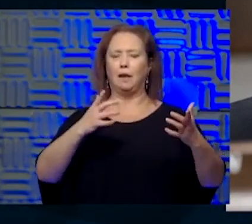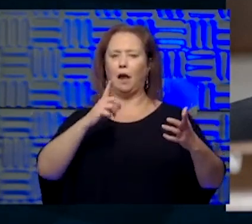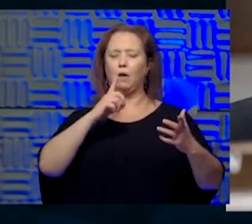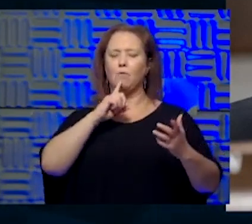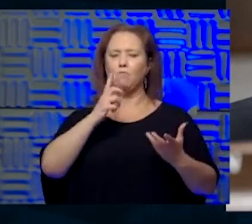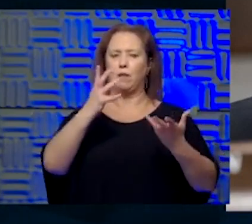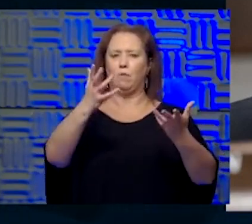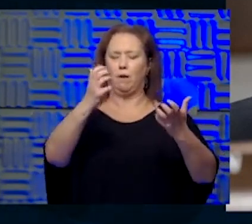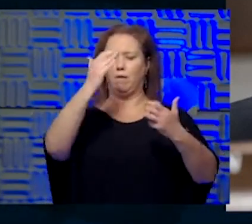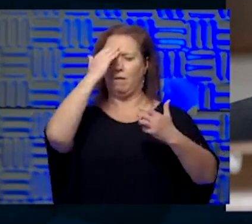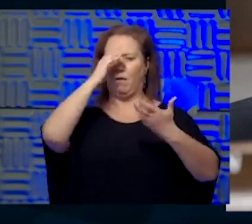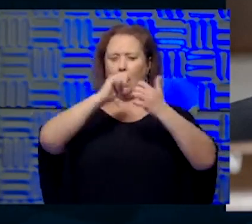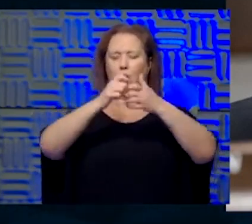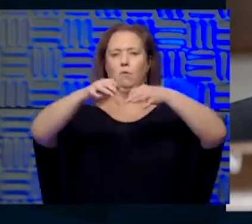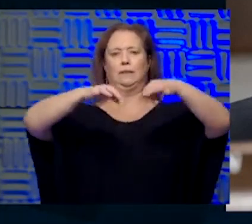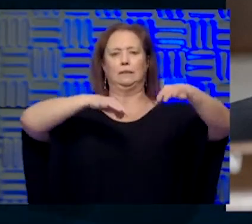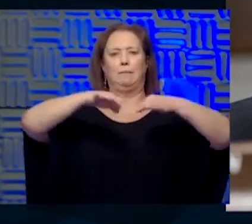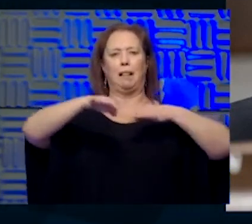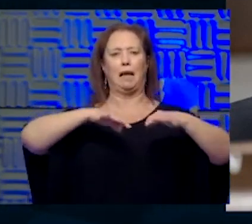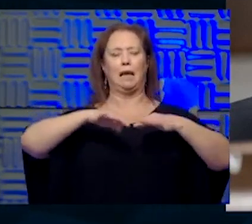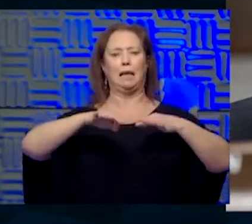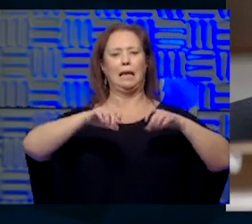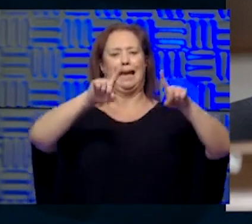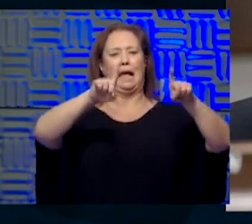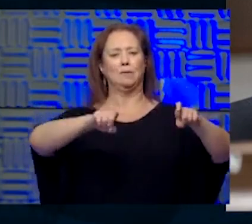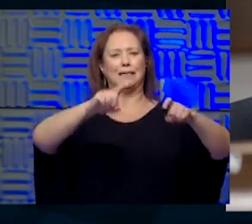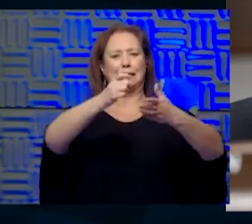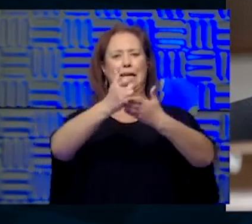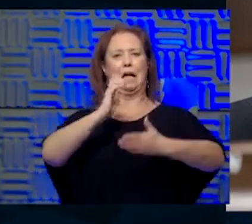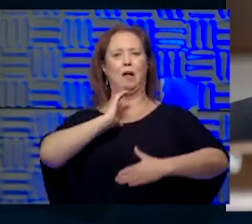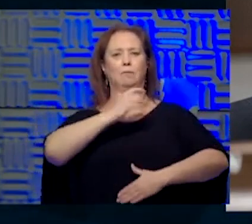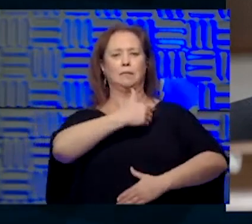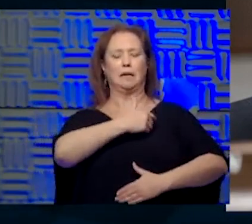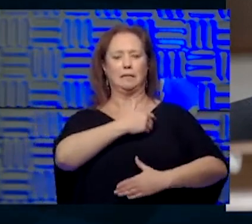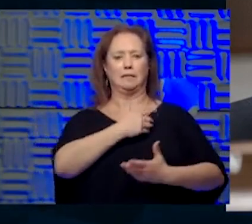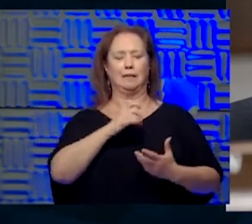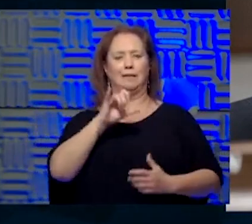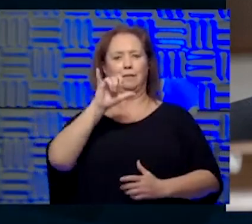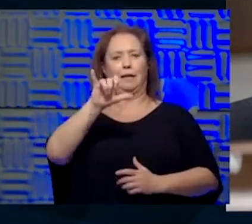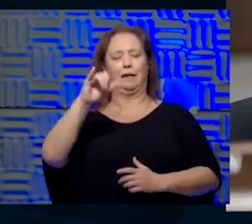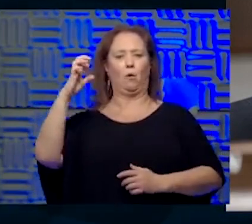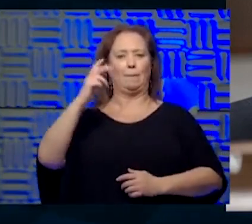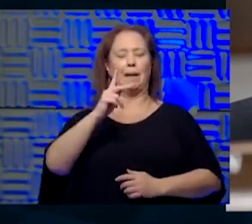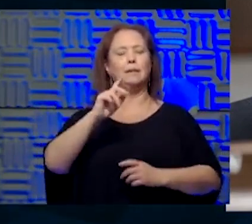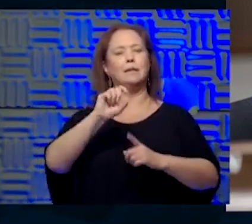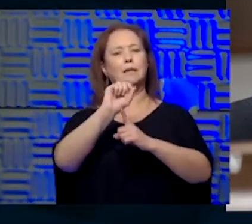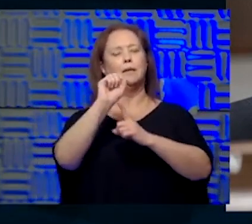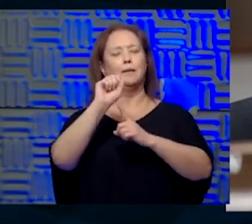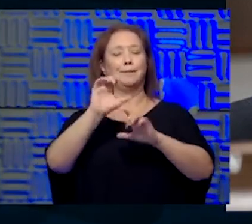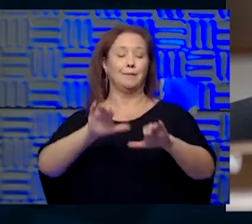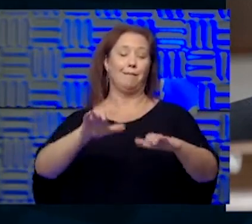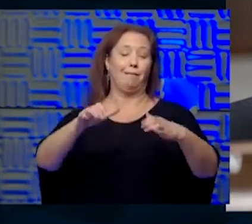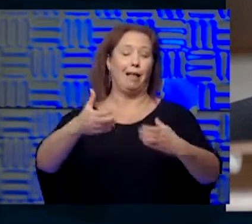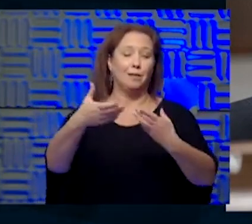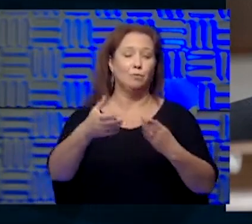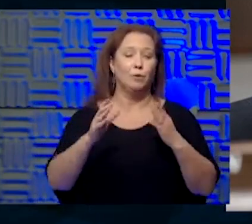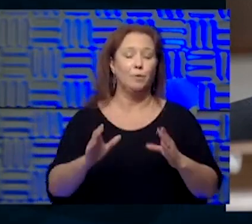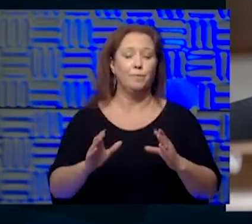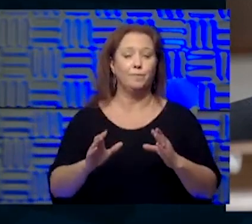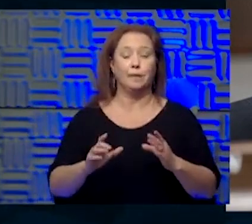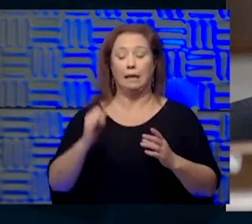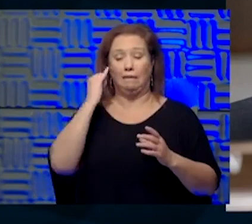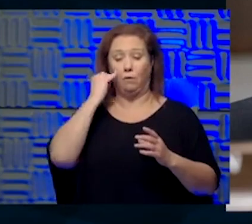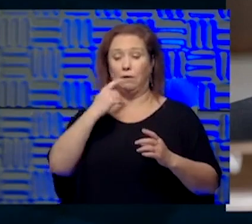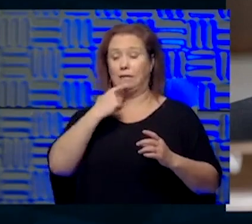how to explain how testing helps us get to what I just described. Or if you want to tell me that I don't know what I'm talking